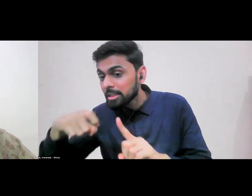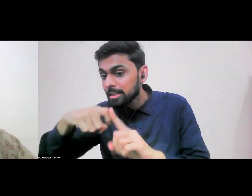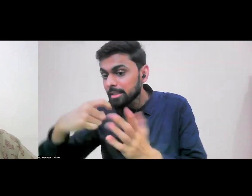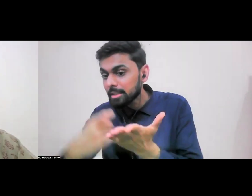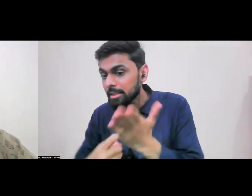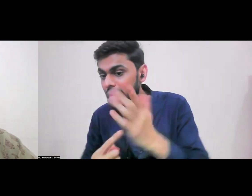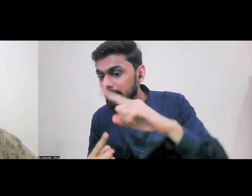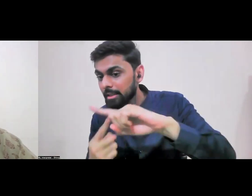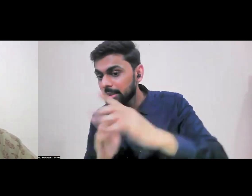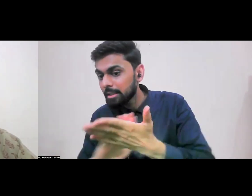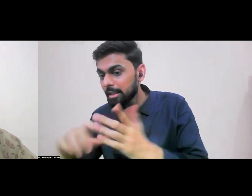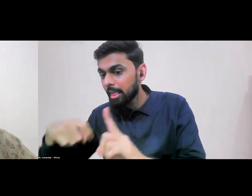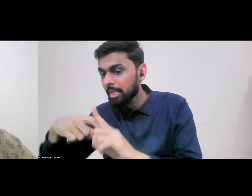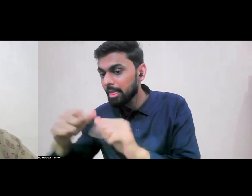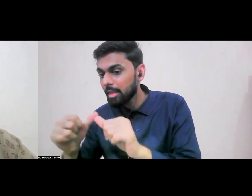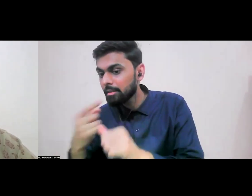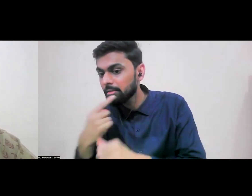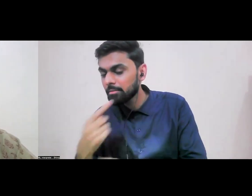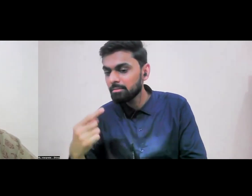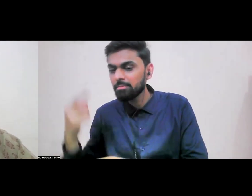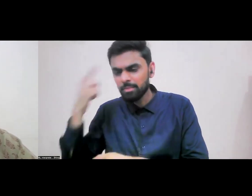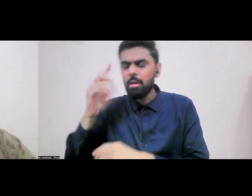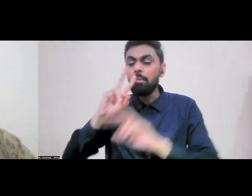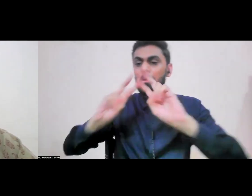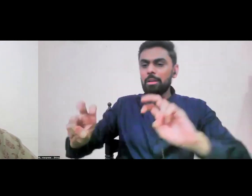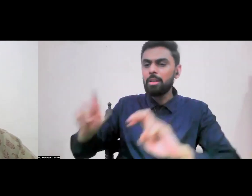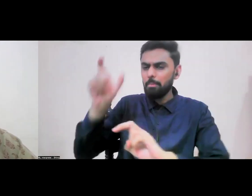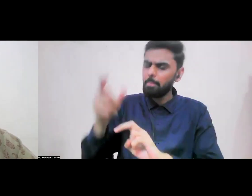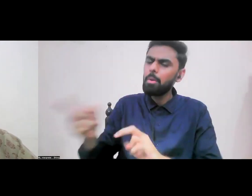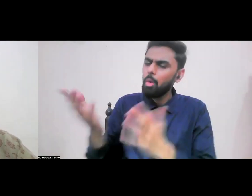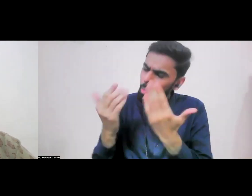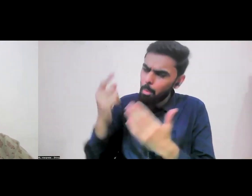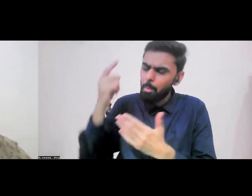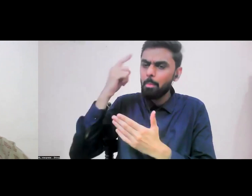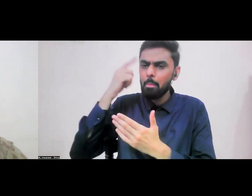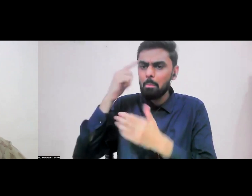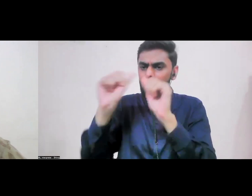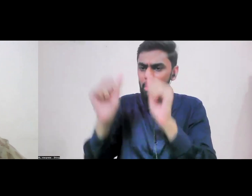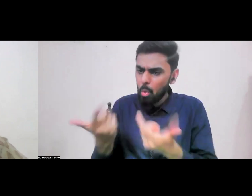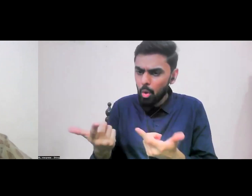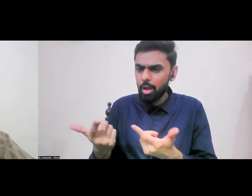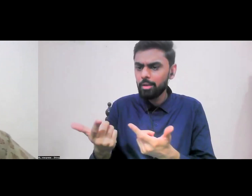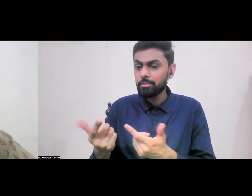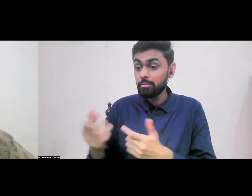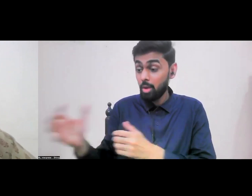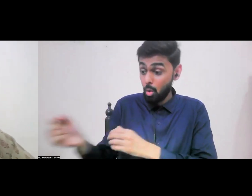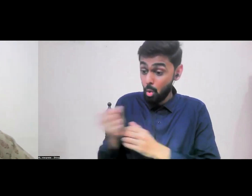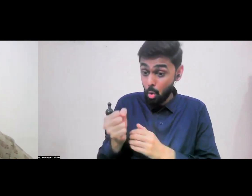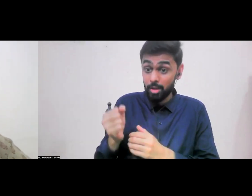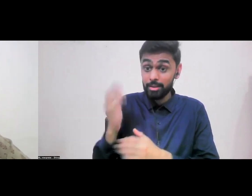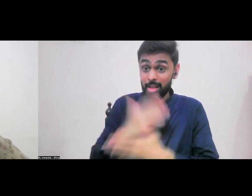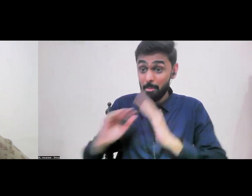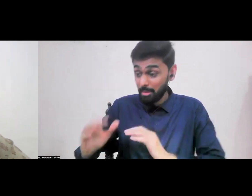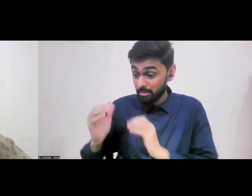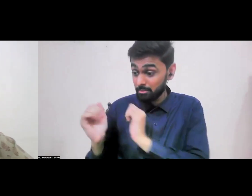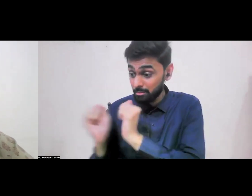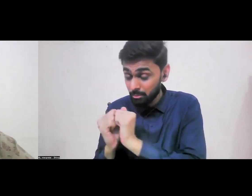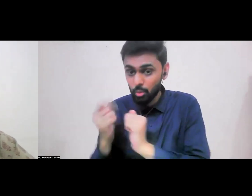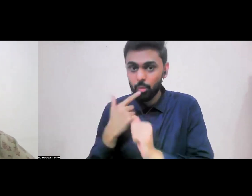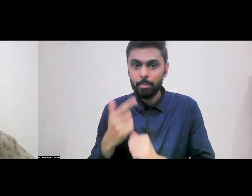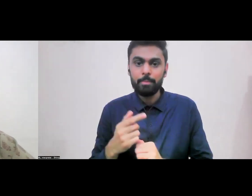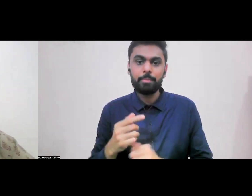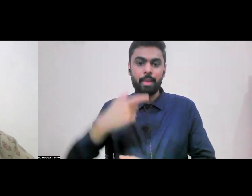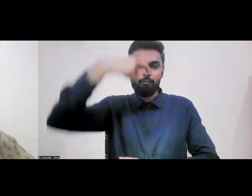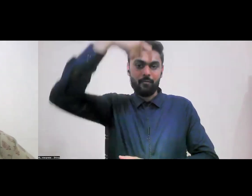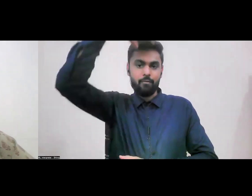you have, whatever you do is working on mental models in many ways, especially what you're doing on legal guardianship, if you ask me. Okay. We have 86, so